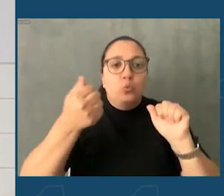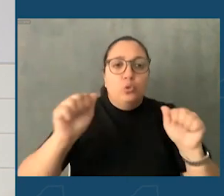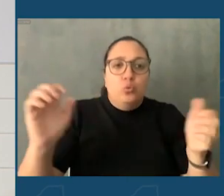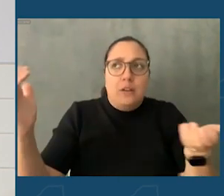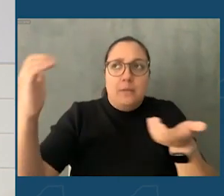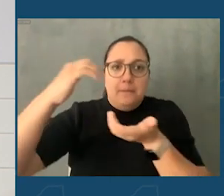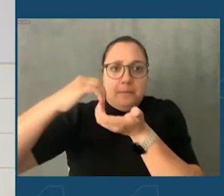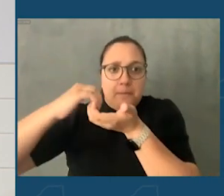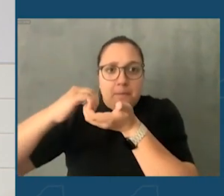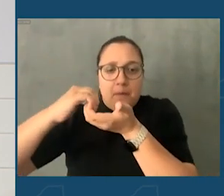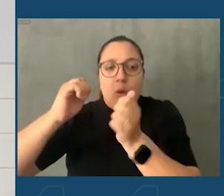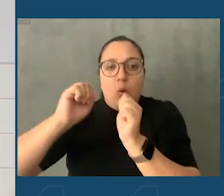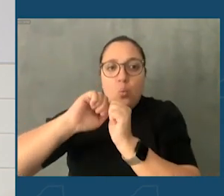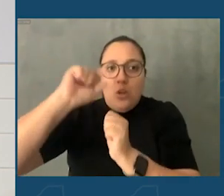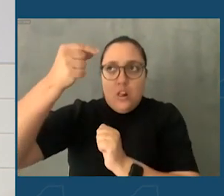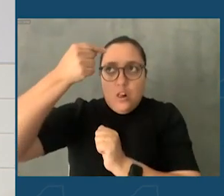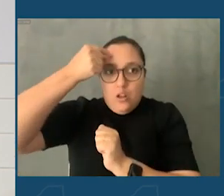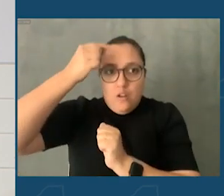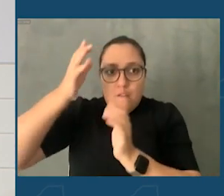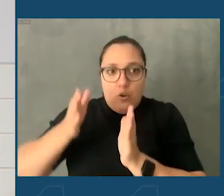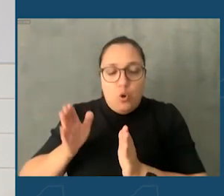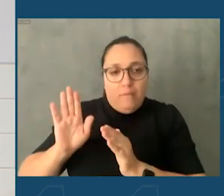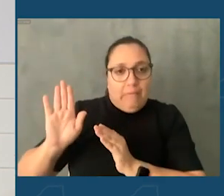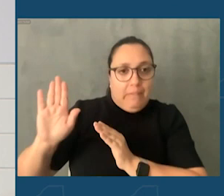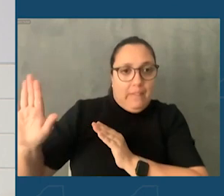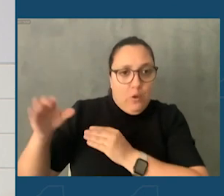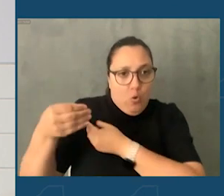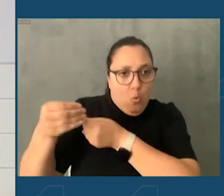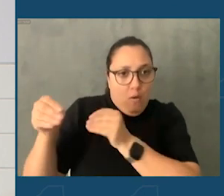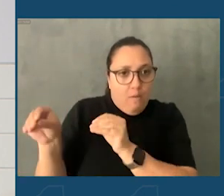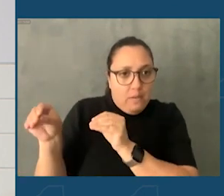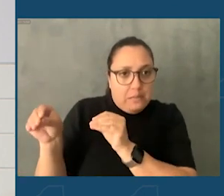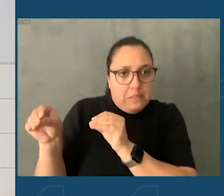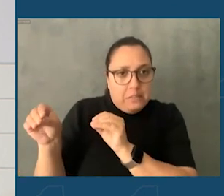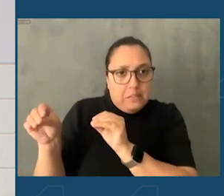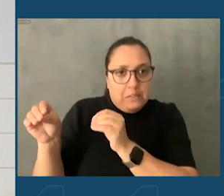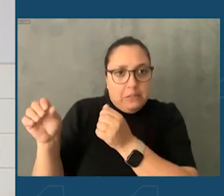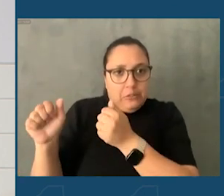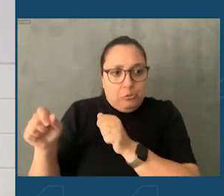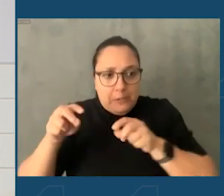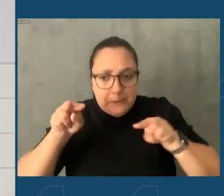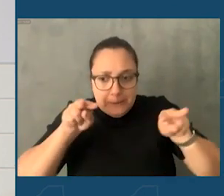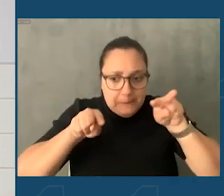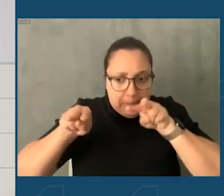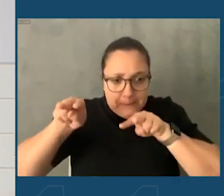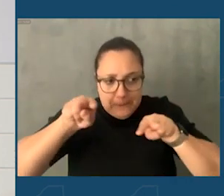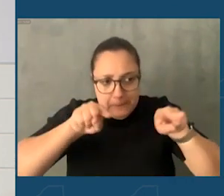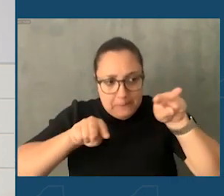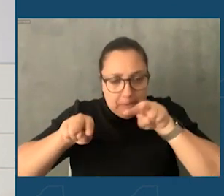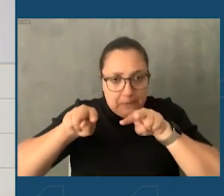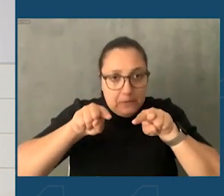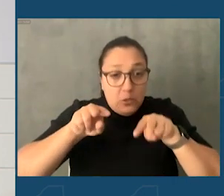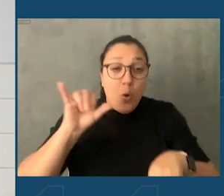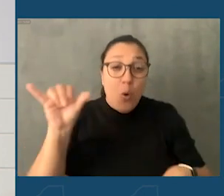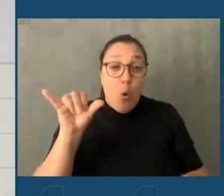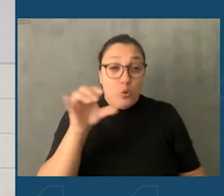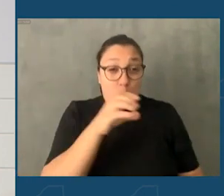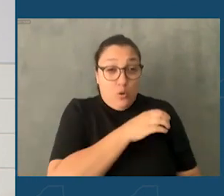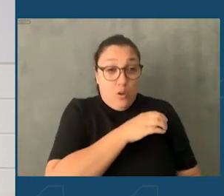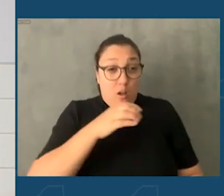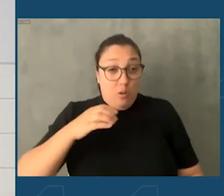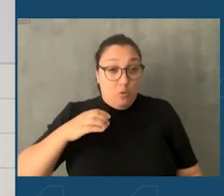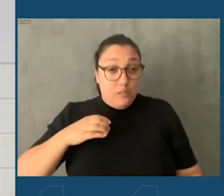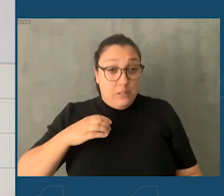to monitor and to address this crisis. And to my congressional delegation,